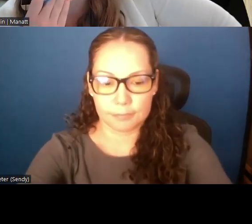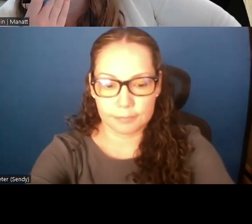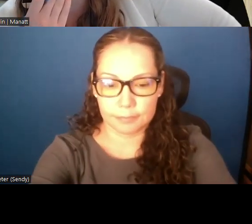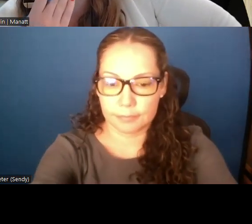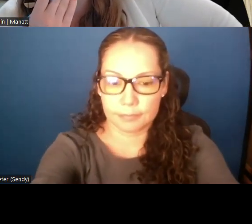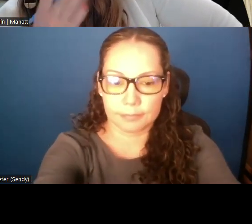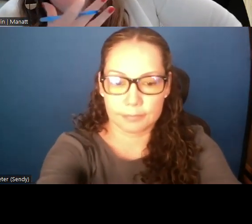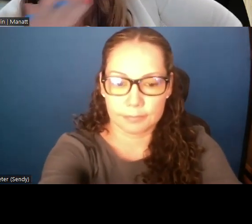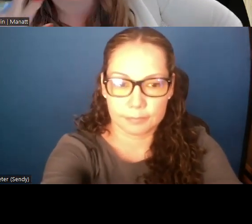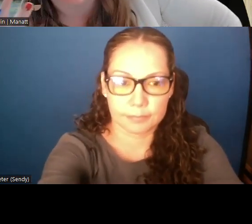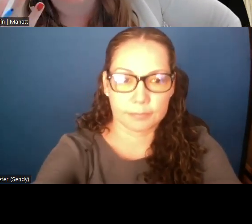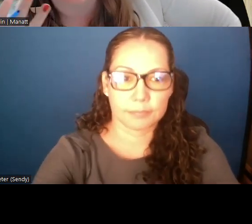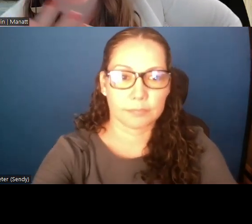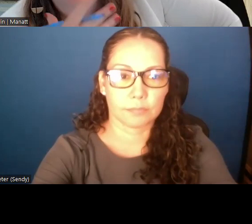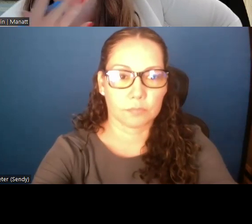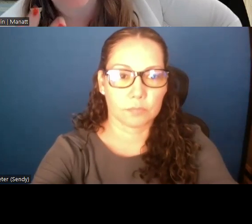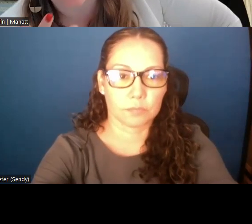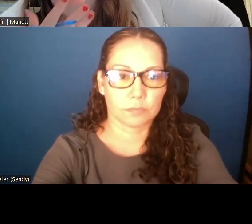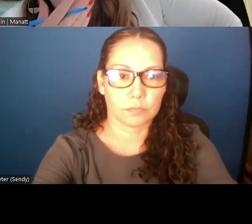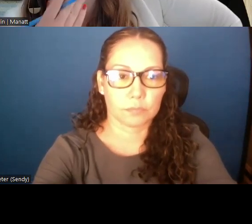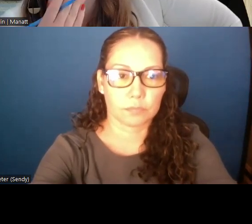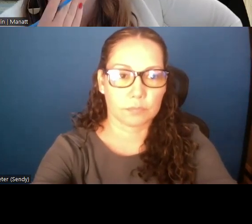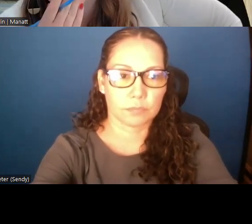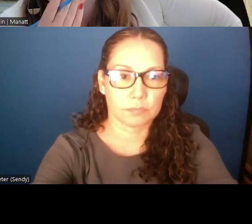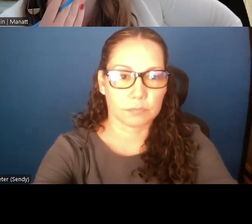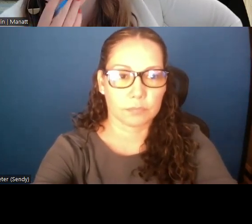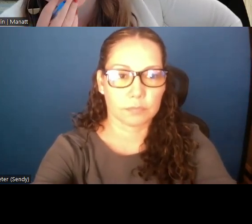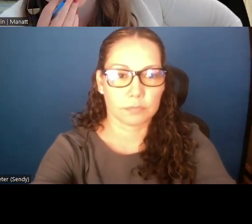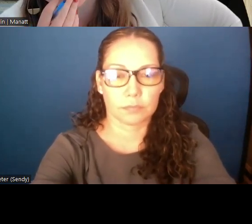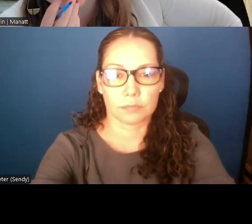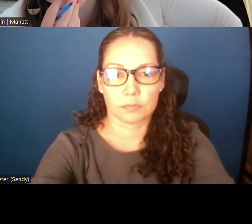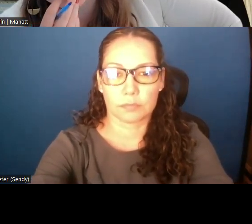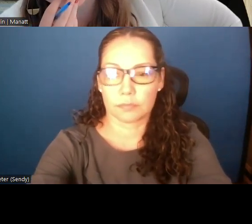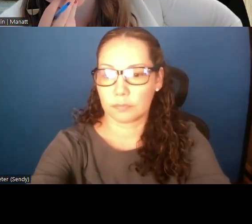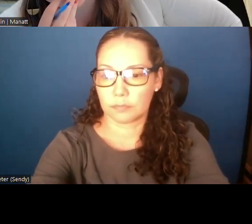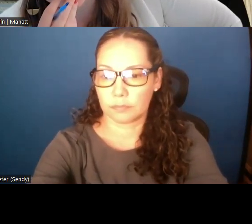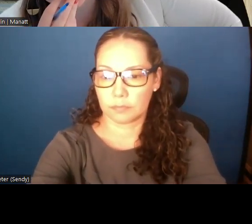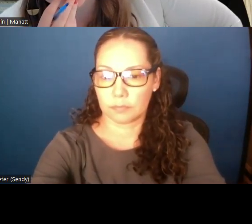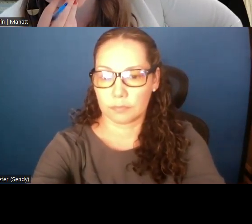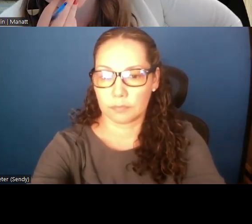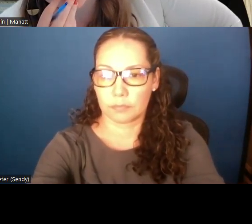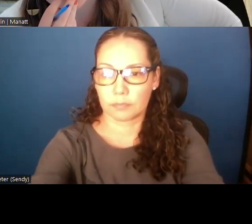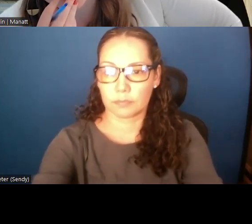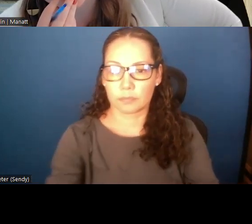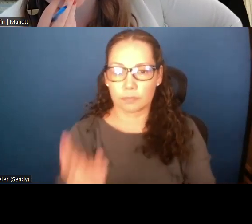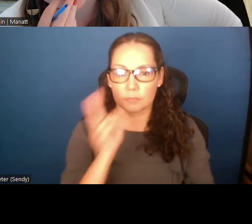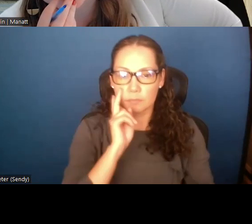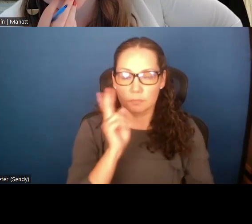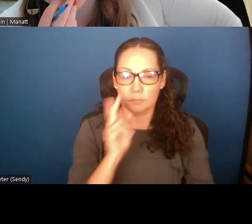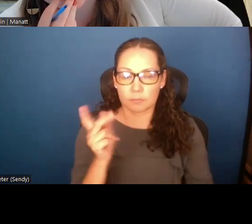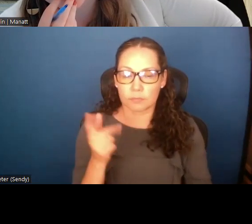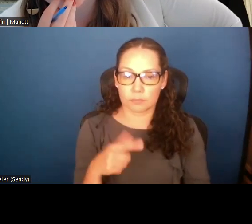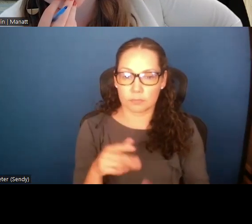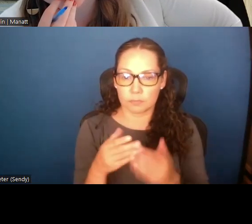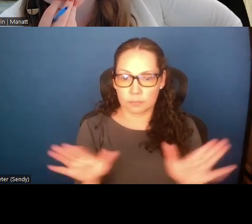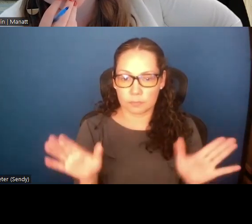Seeing some general comfort with the direction of this, the feedback we've gotten to date, and that we can move into the